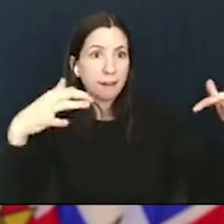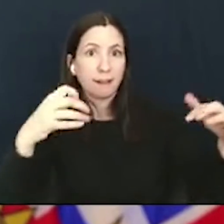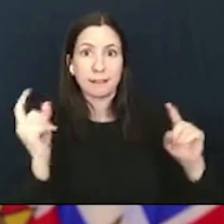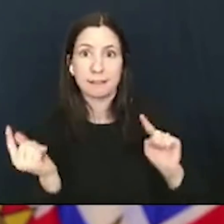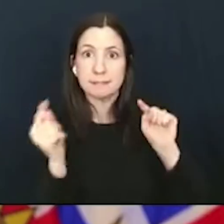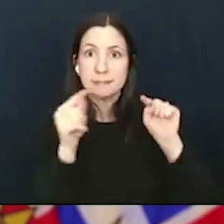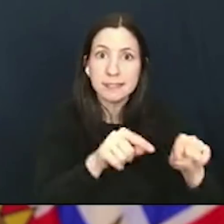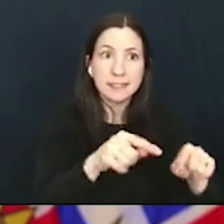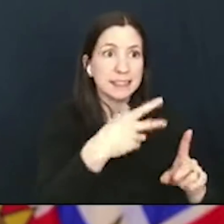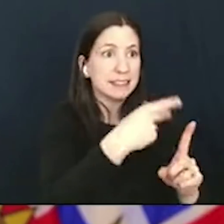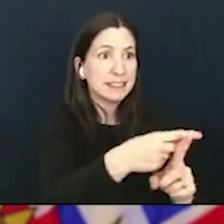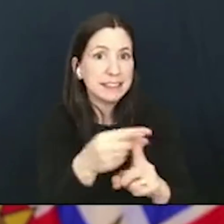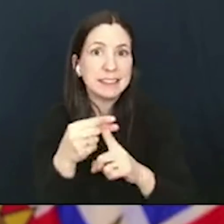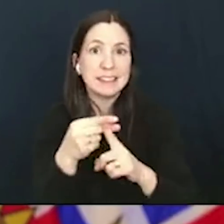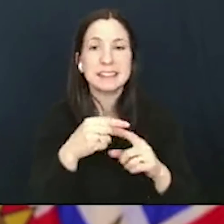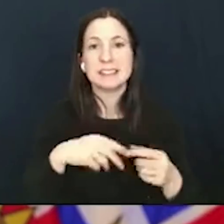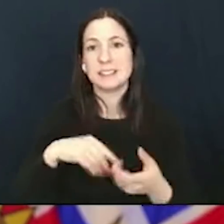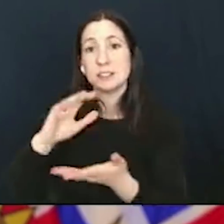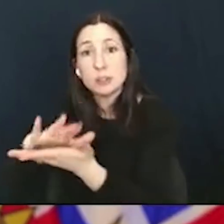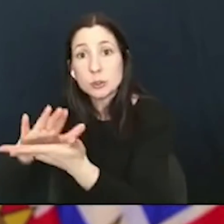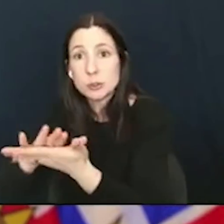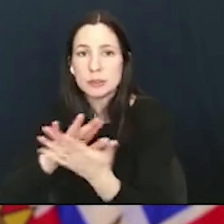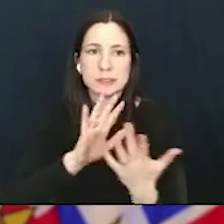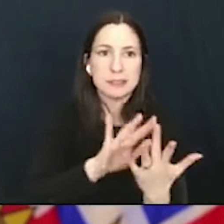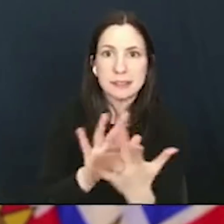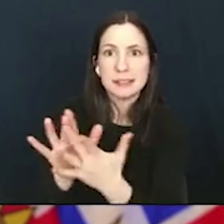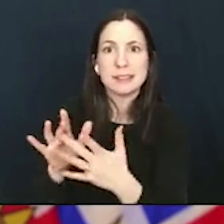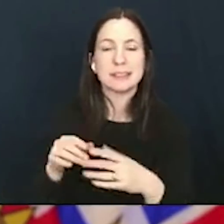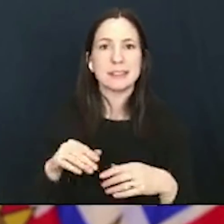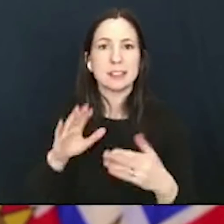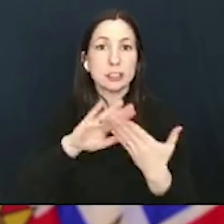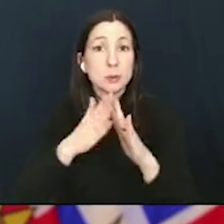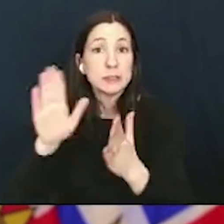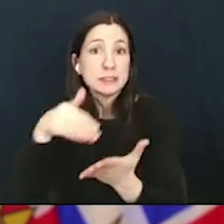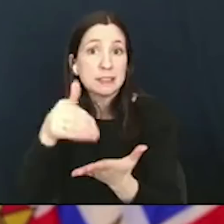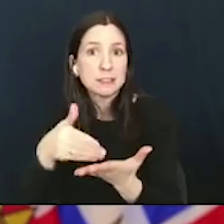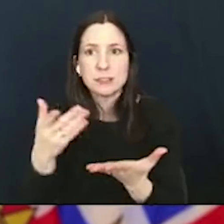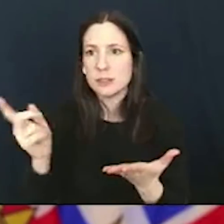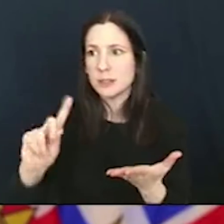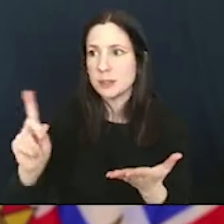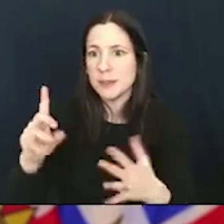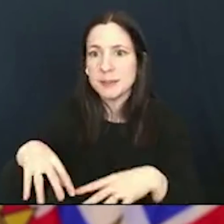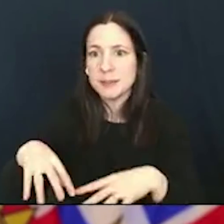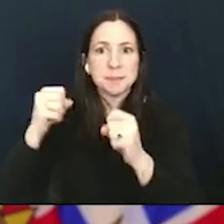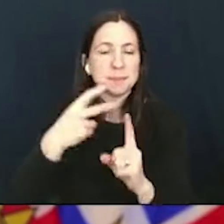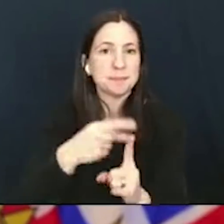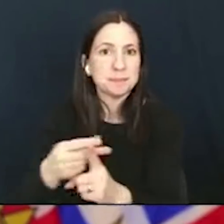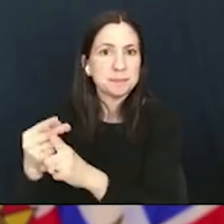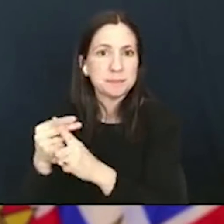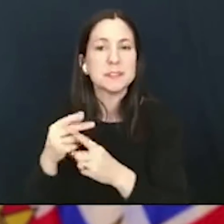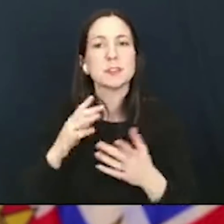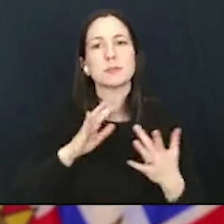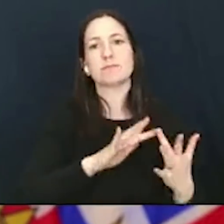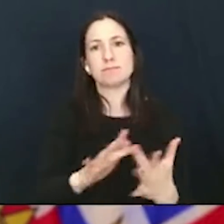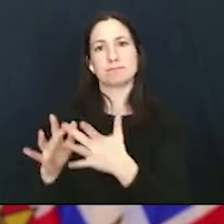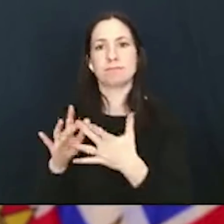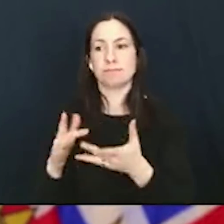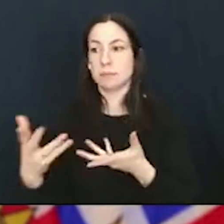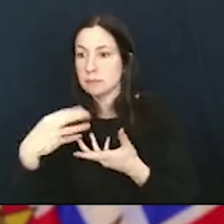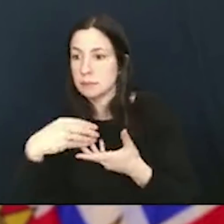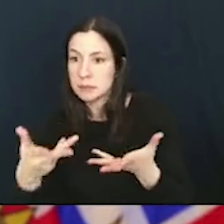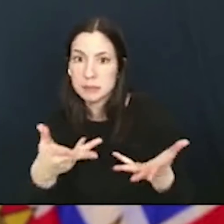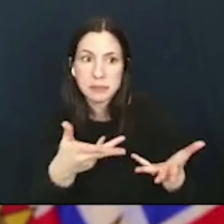providing immunization in communities and engaging with communities so that we can be in this together to provide